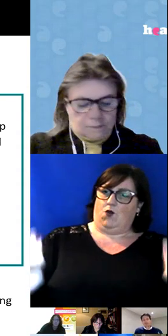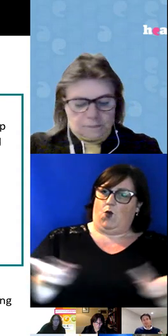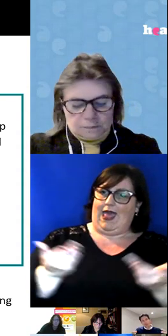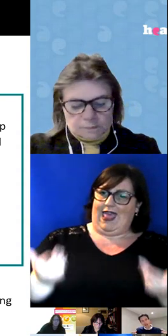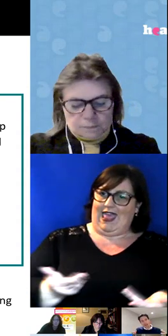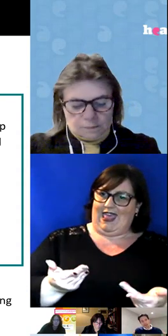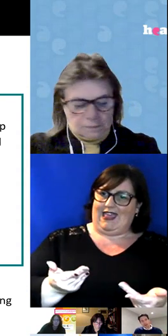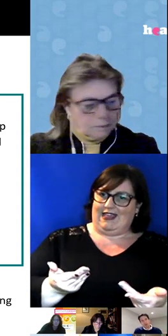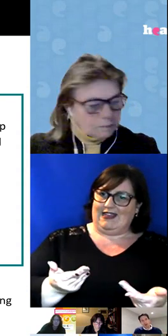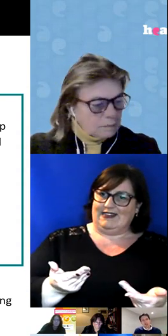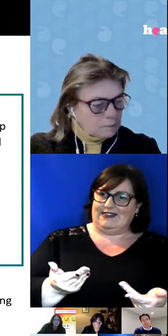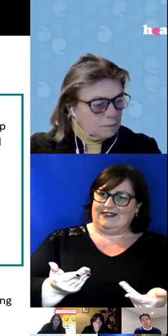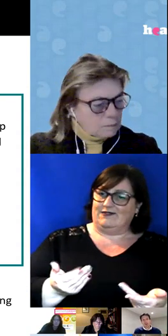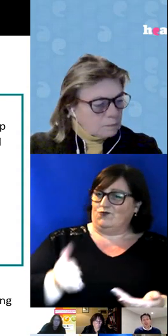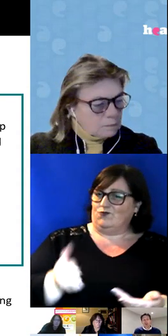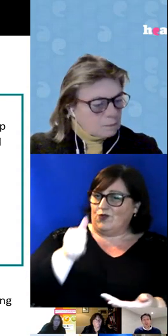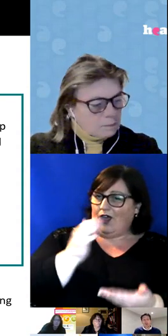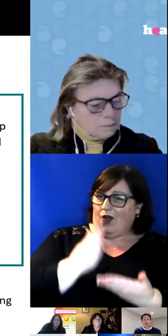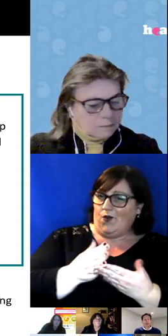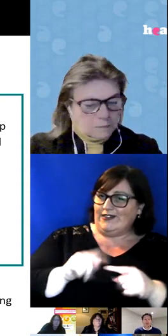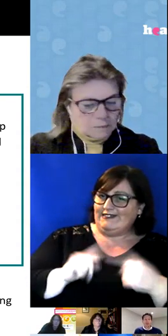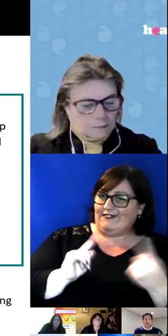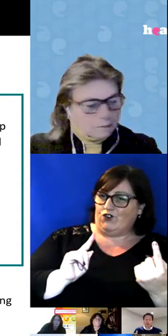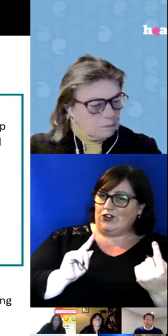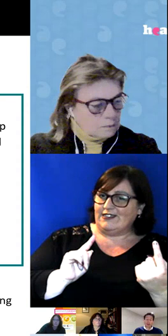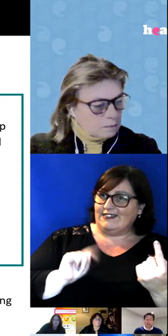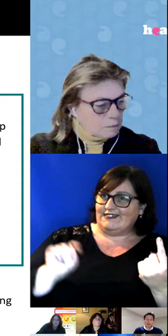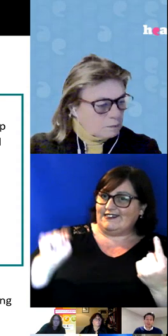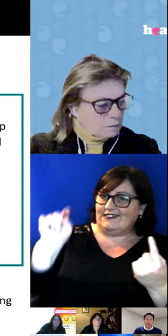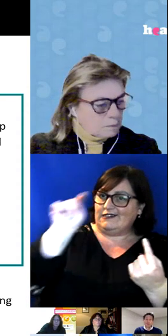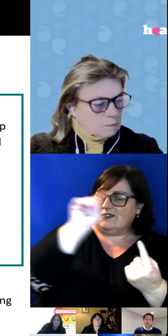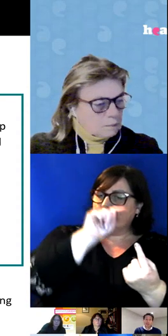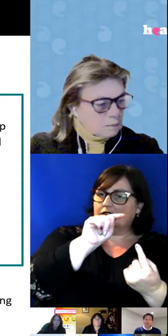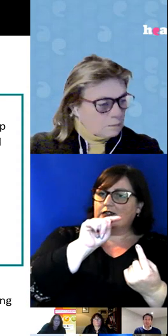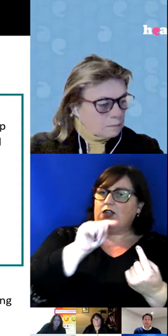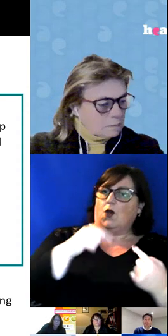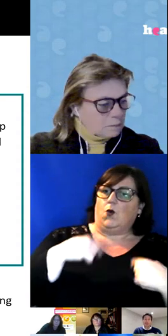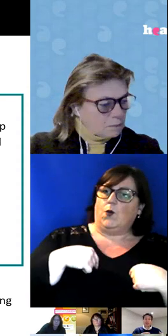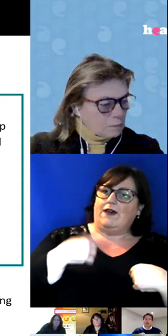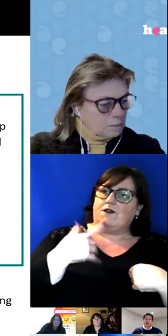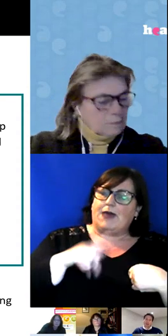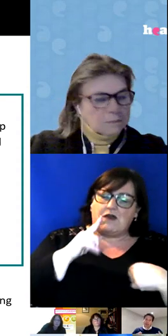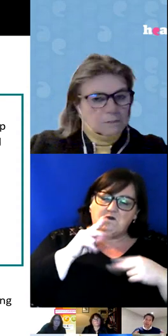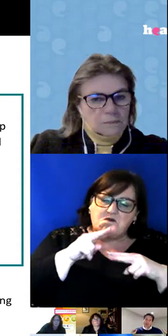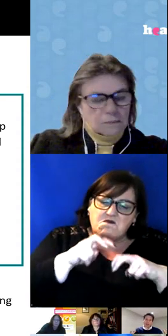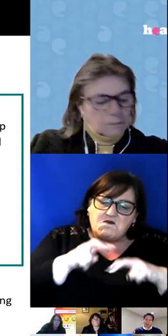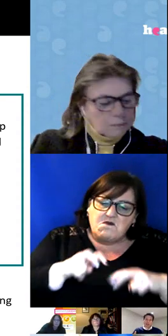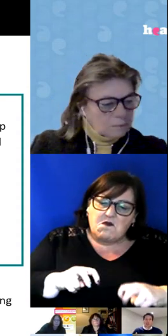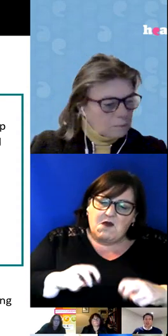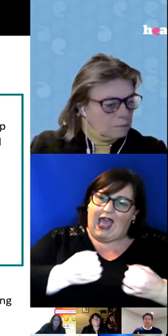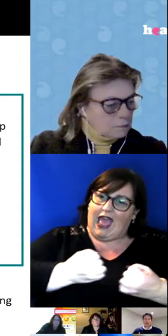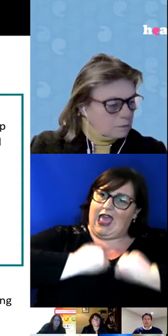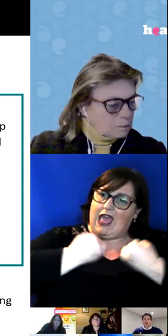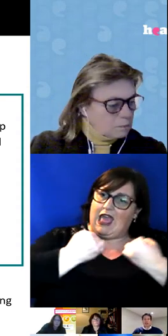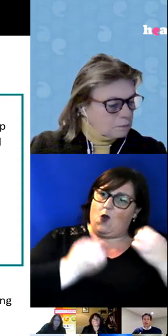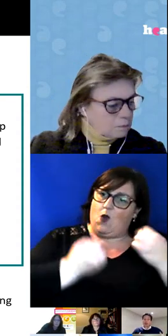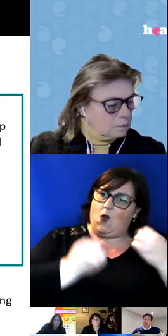populations. And so the priorities that we try to that we've identified through this strategy are things that we